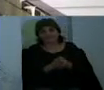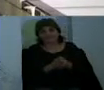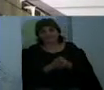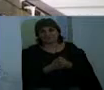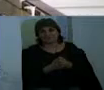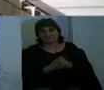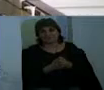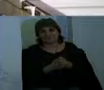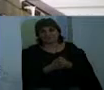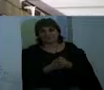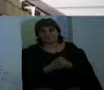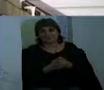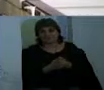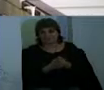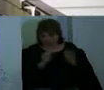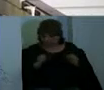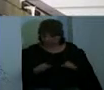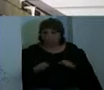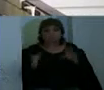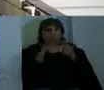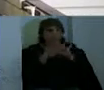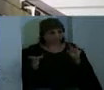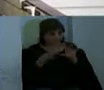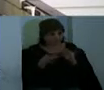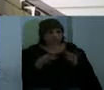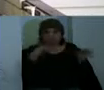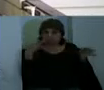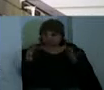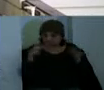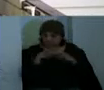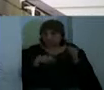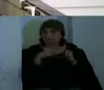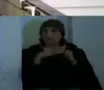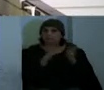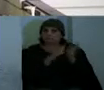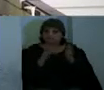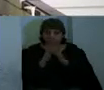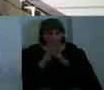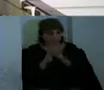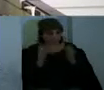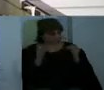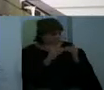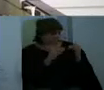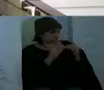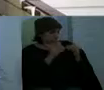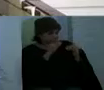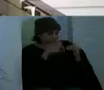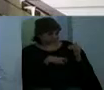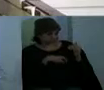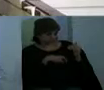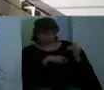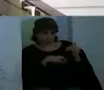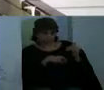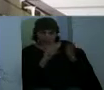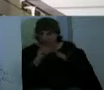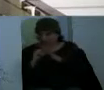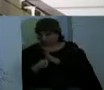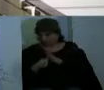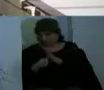And that's what they can tell you about Jesus. And to be fair, it's pretty